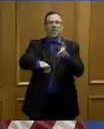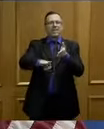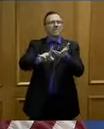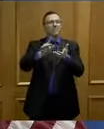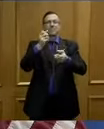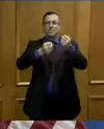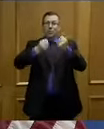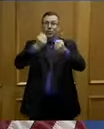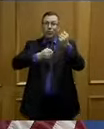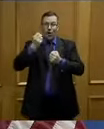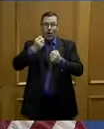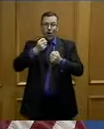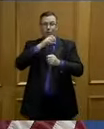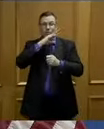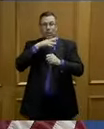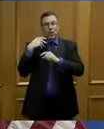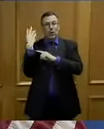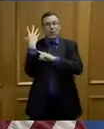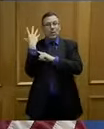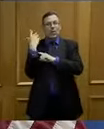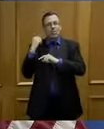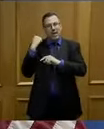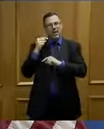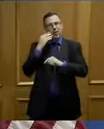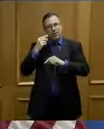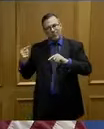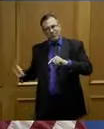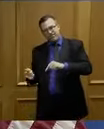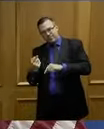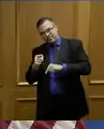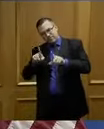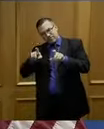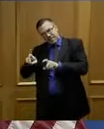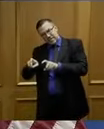for Tennesseans through May 18th. So